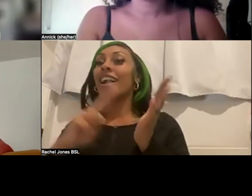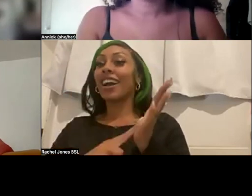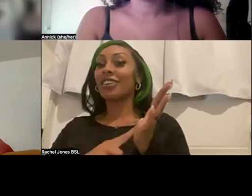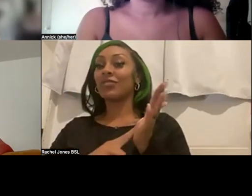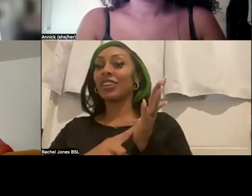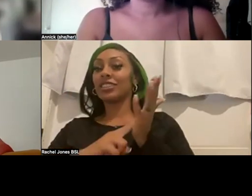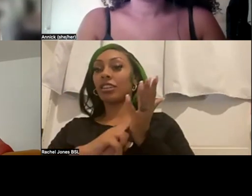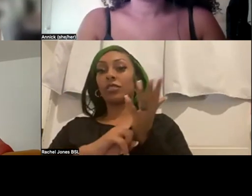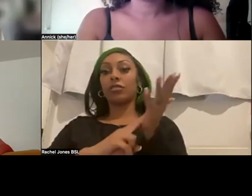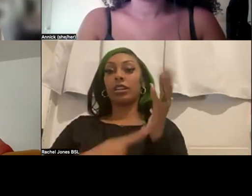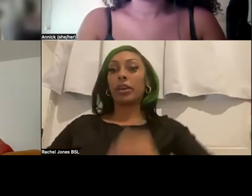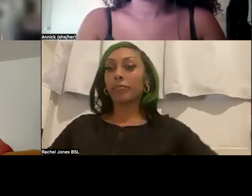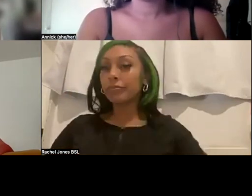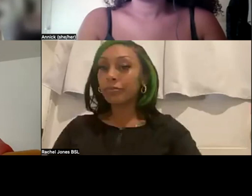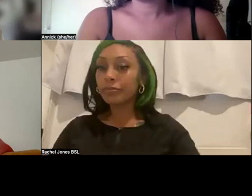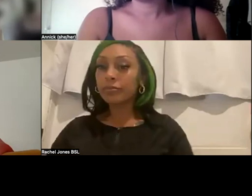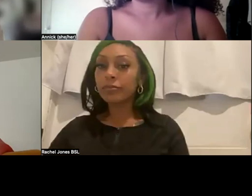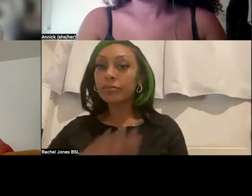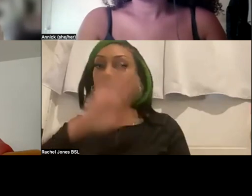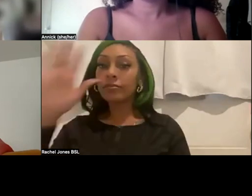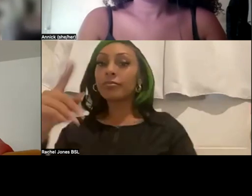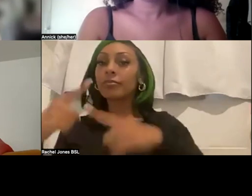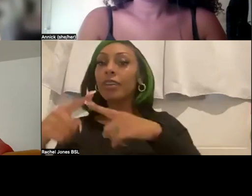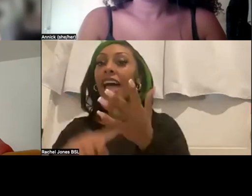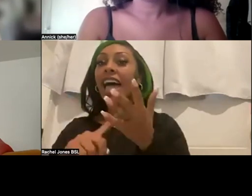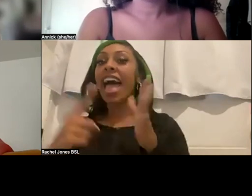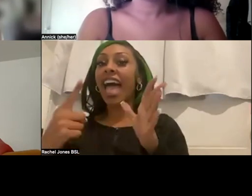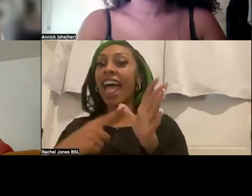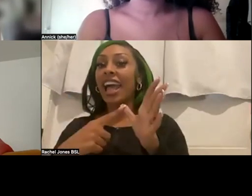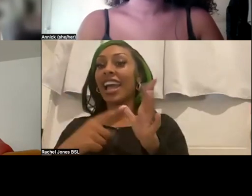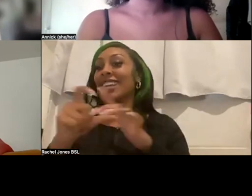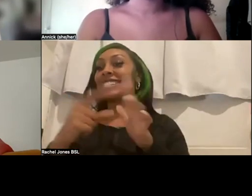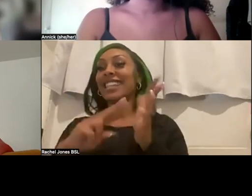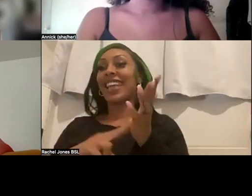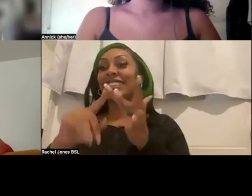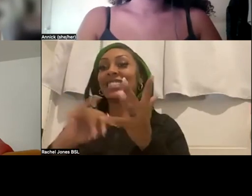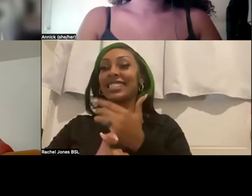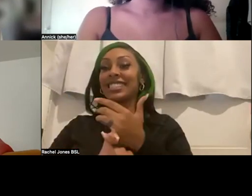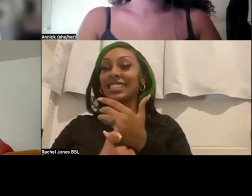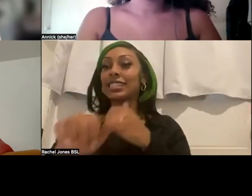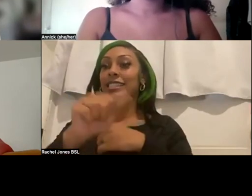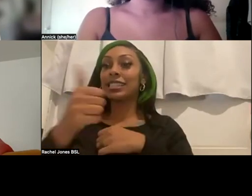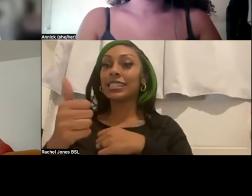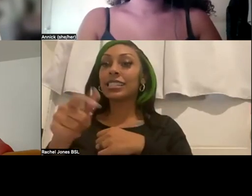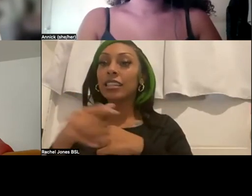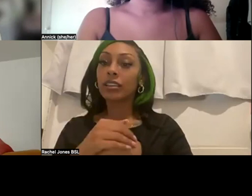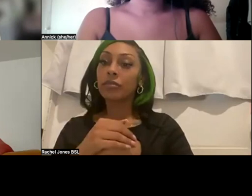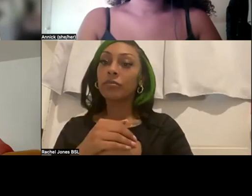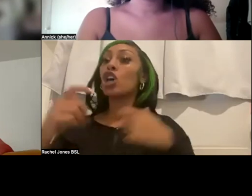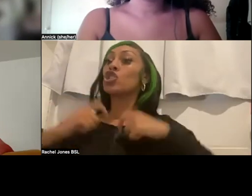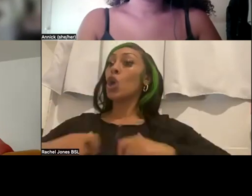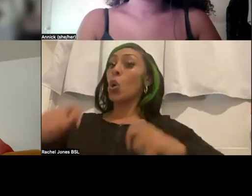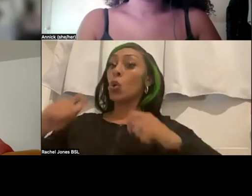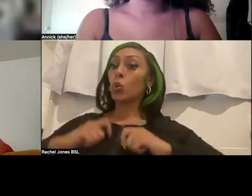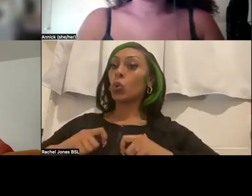Ella Parry-Davies, Dr. Jessi Parrott, data and research manager at INCOTS, brilliant social worker and